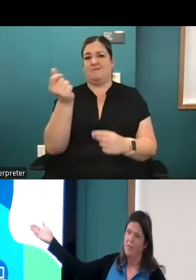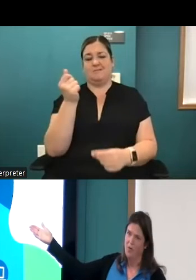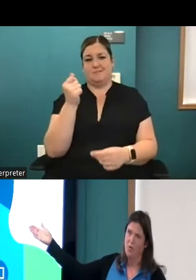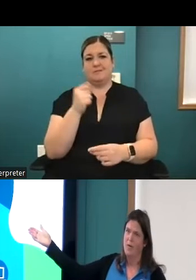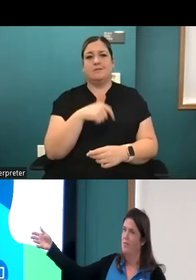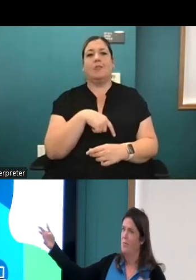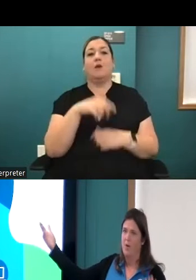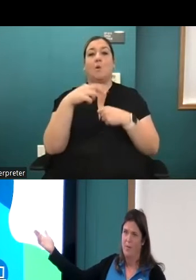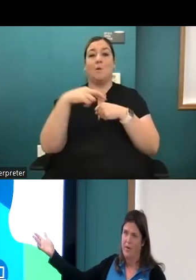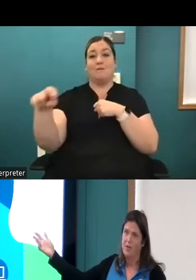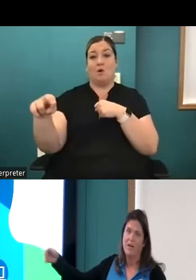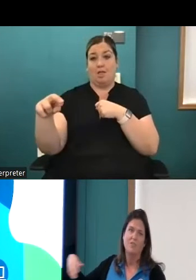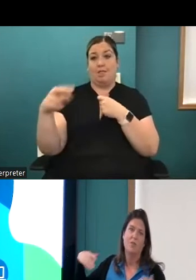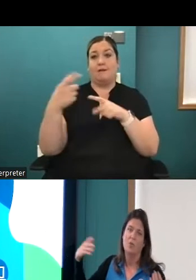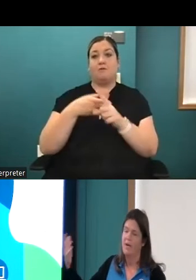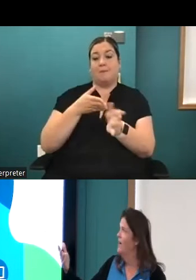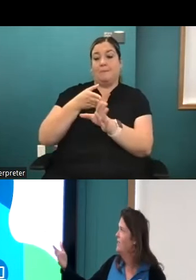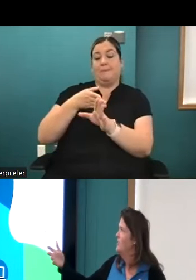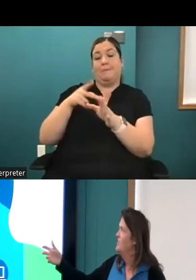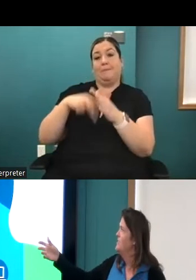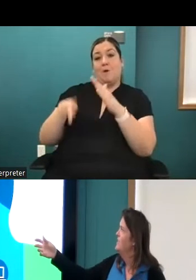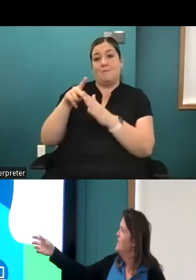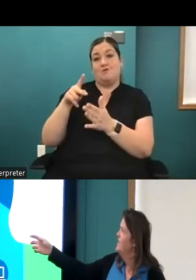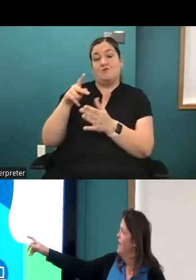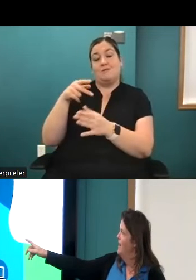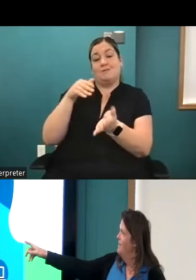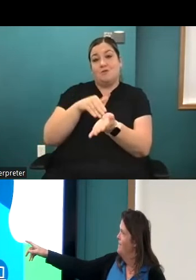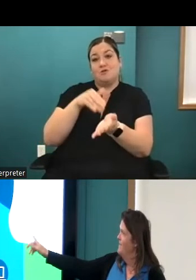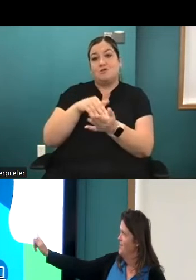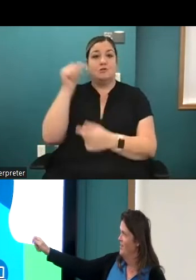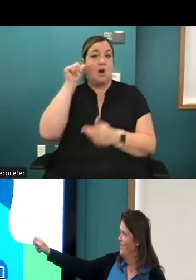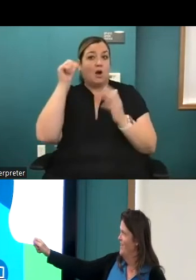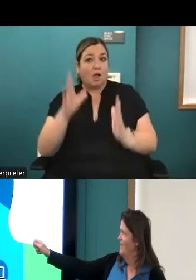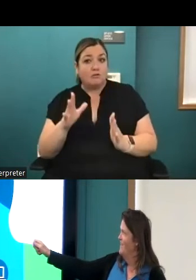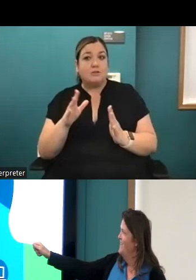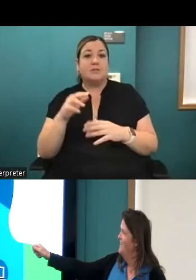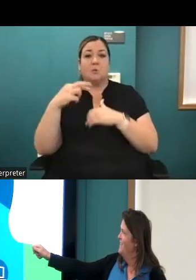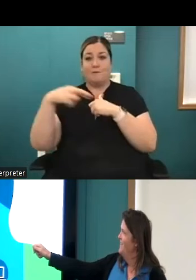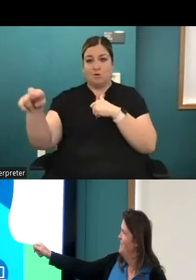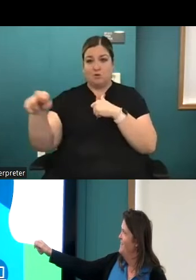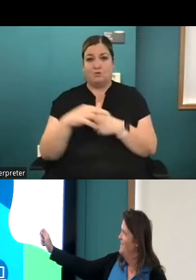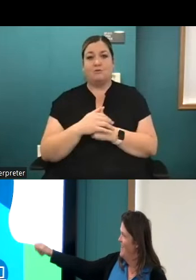have your referral, whether from a primary care doctor or an audiologist, and you can click it again.